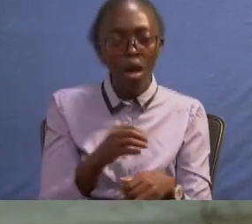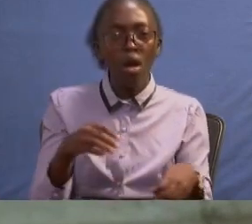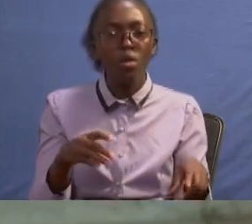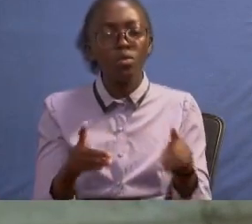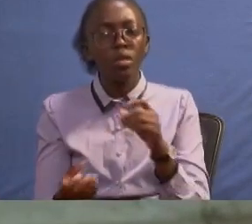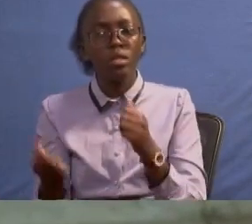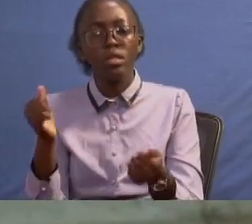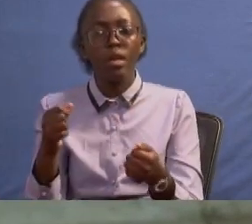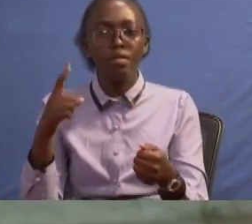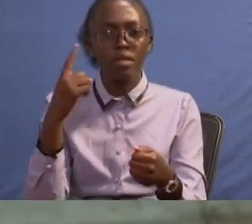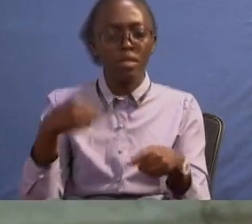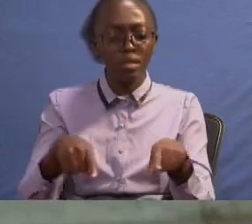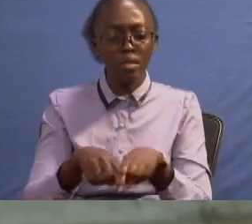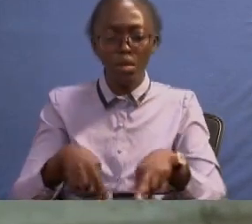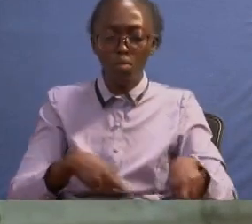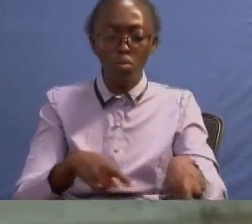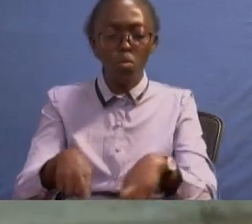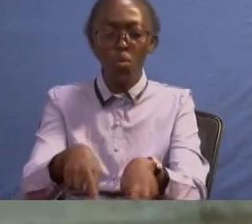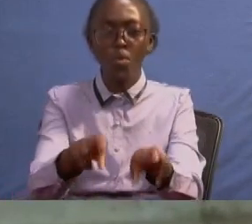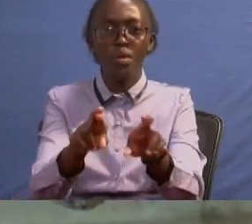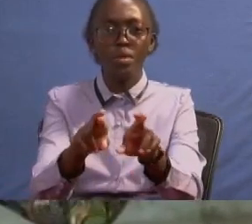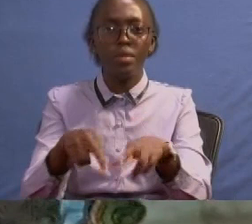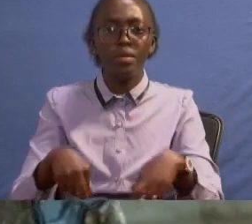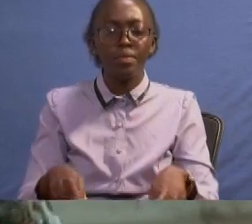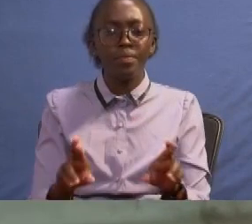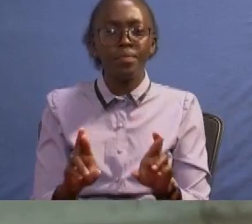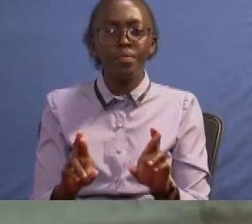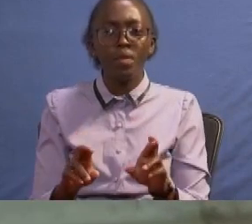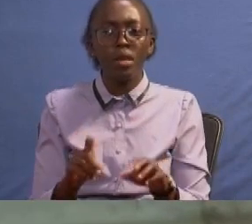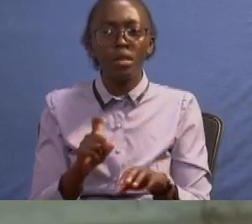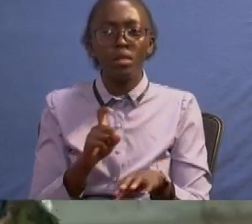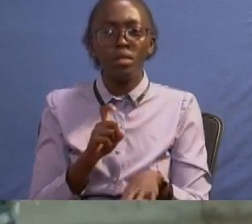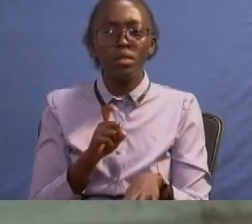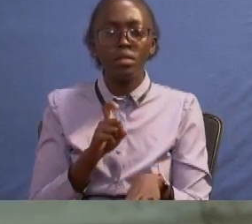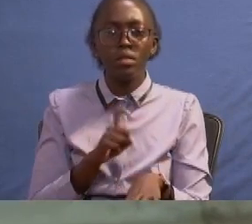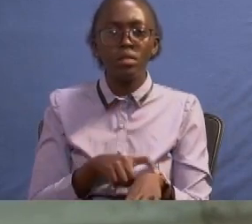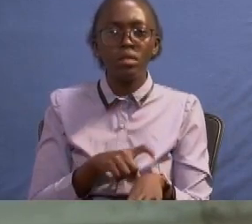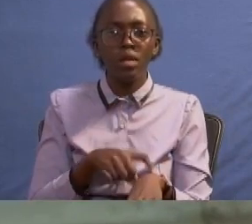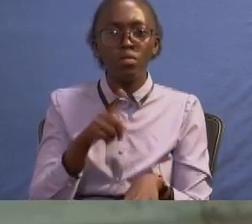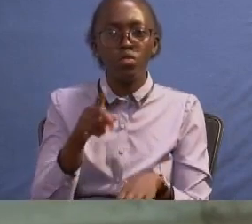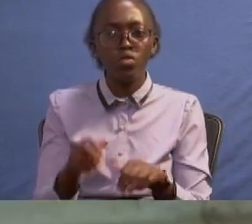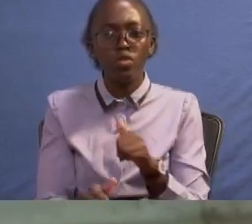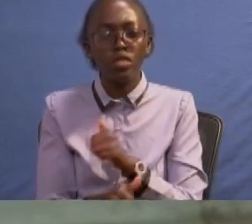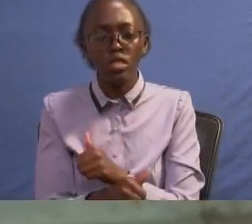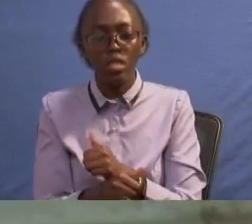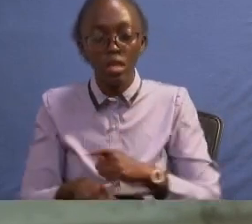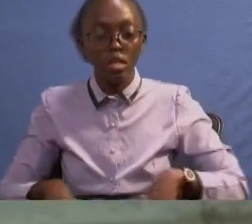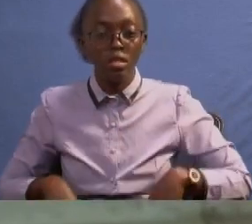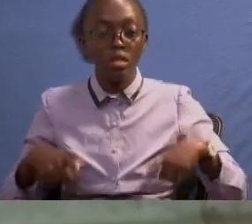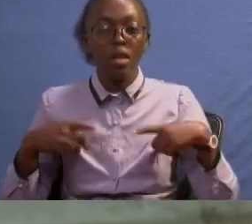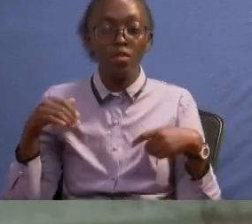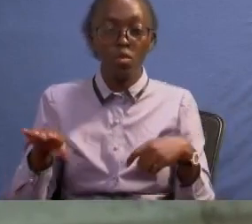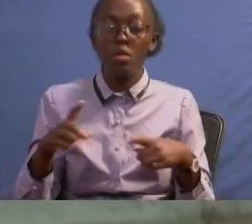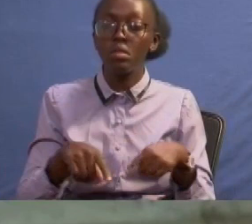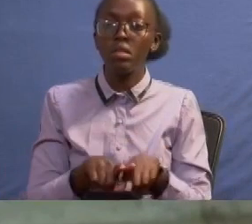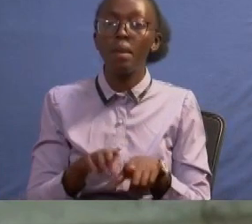on the same road. So as you endanger your own life, you are also endangering mine. And